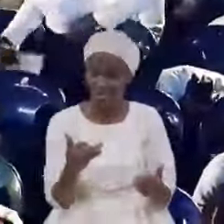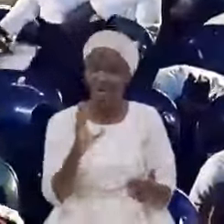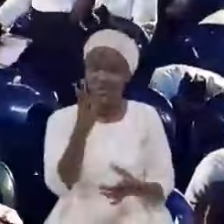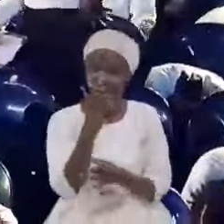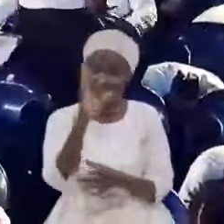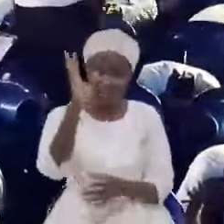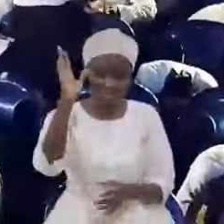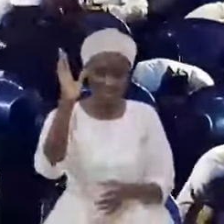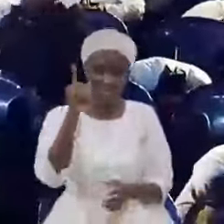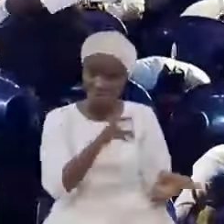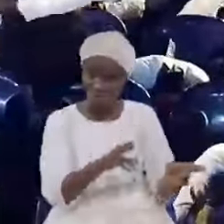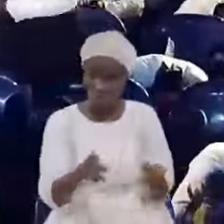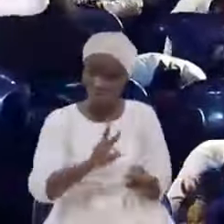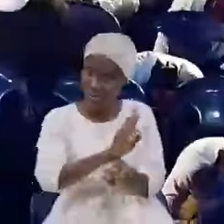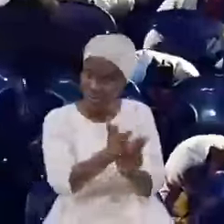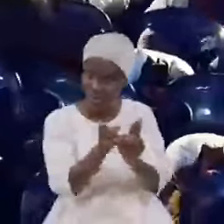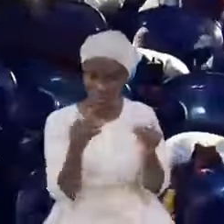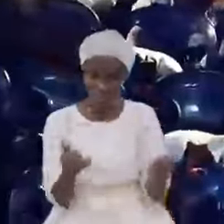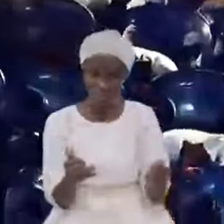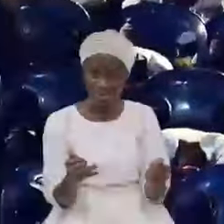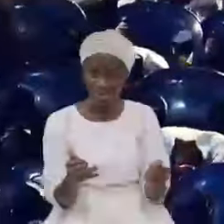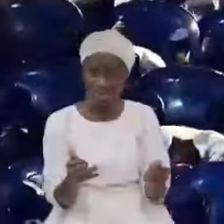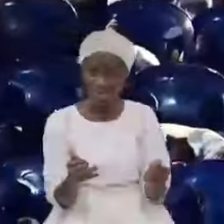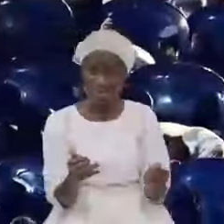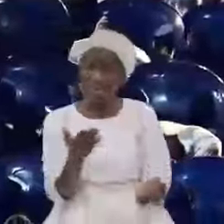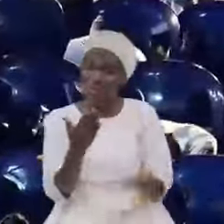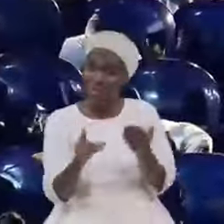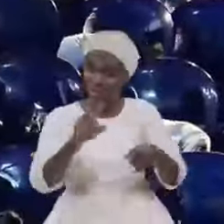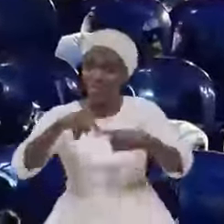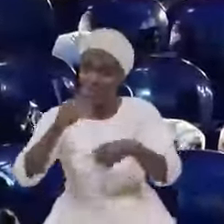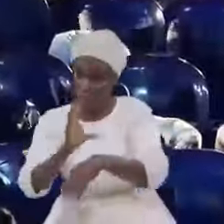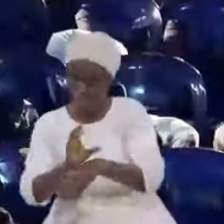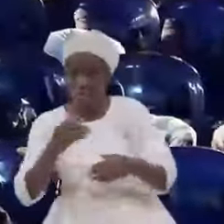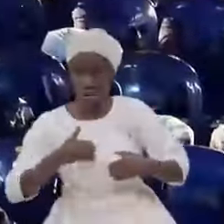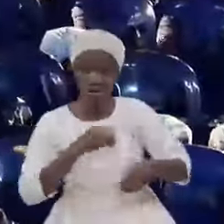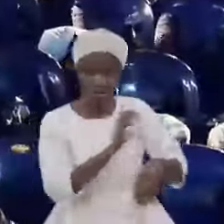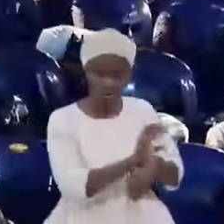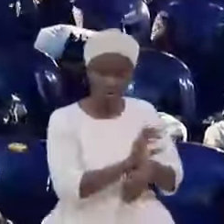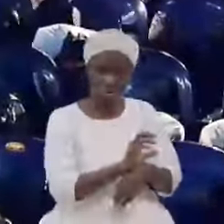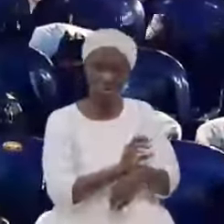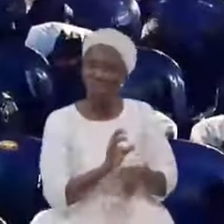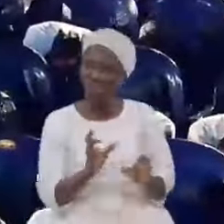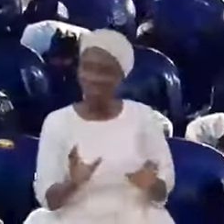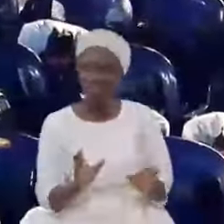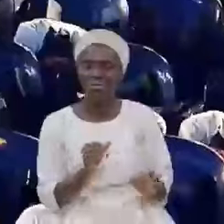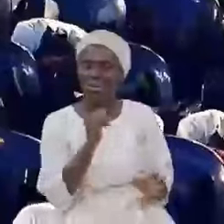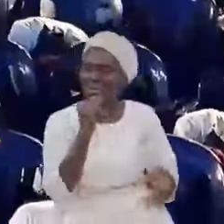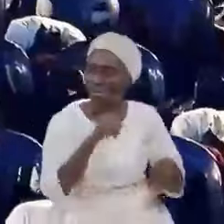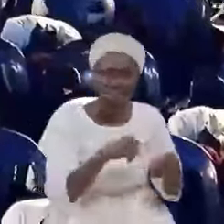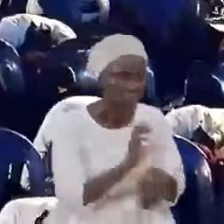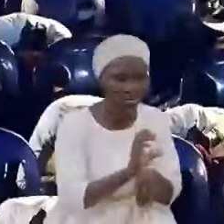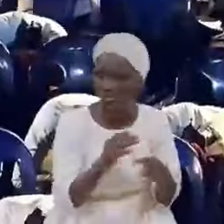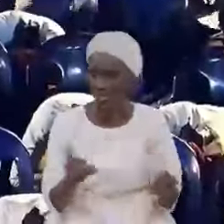I understand. We're talking about being born again. We're talking about righteousness in heart and